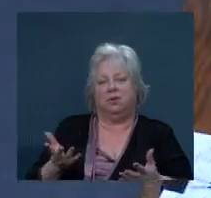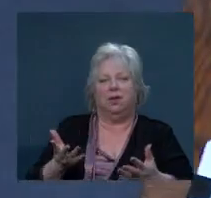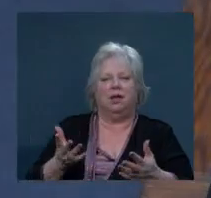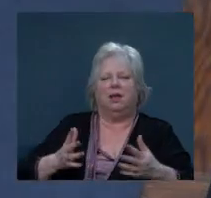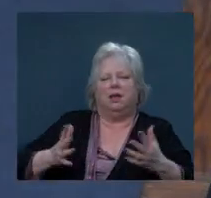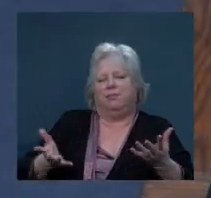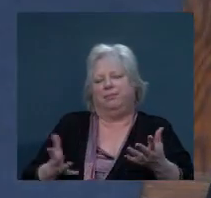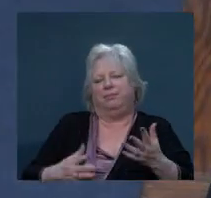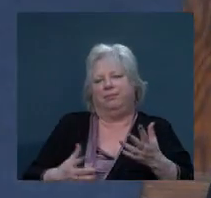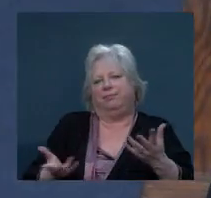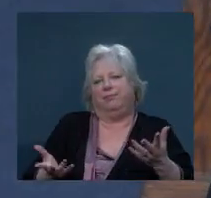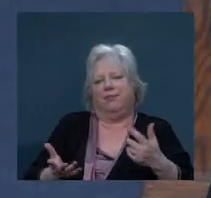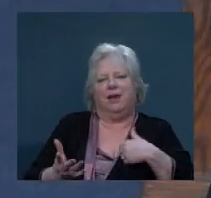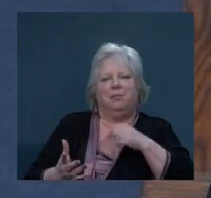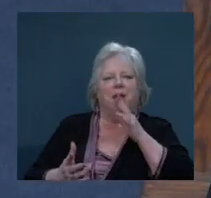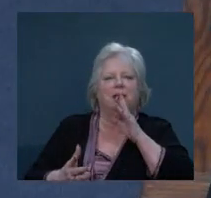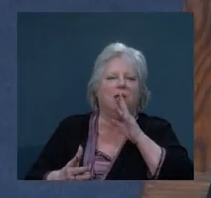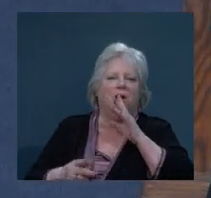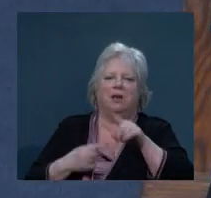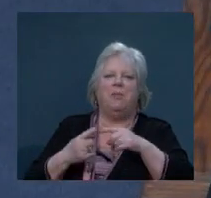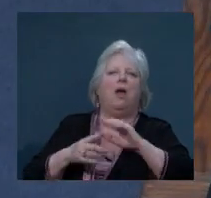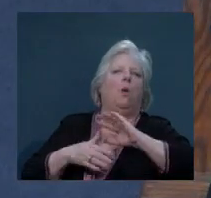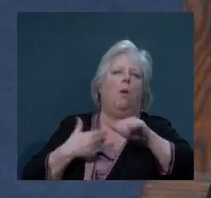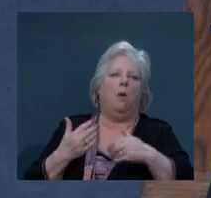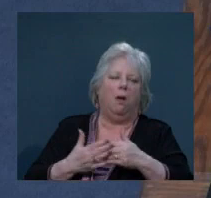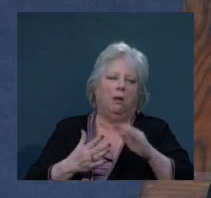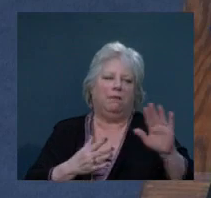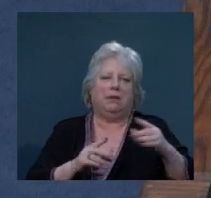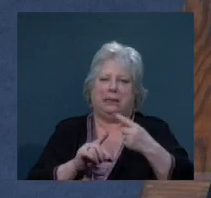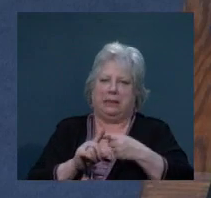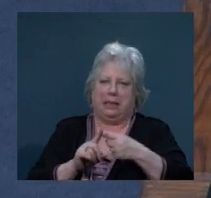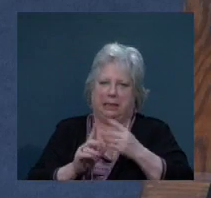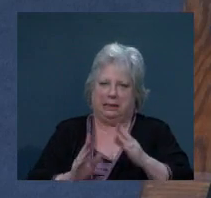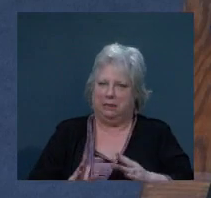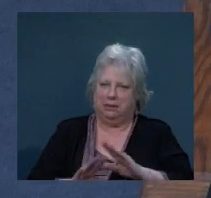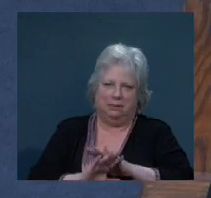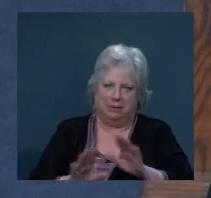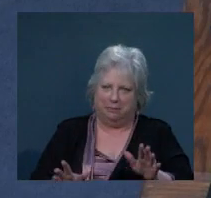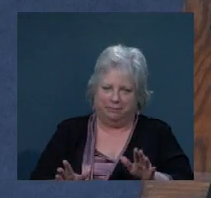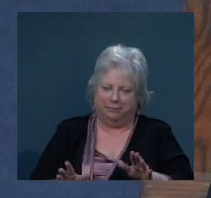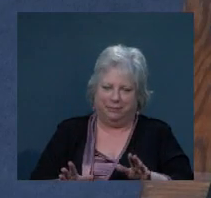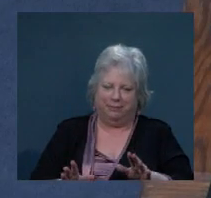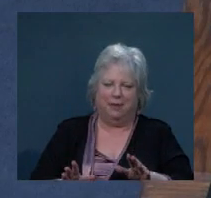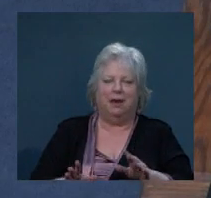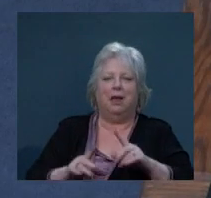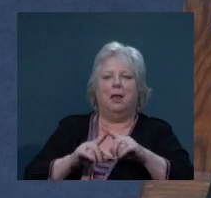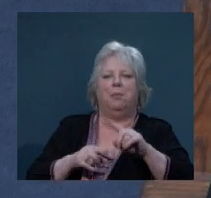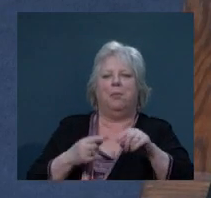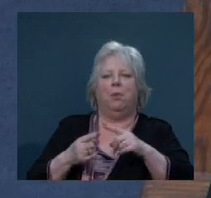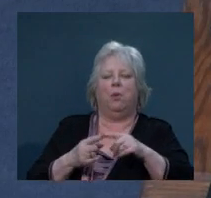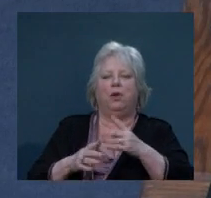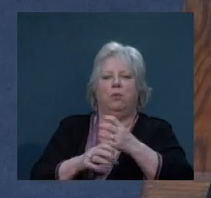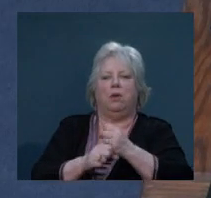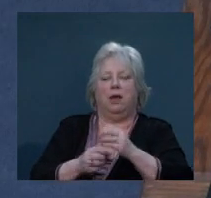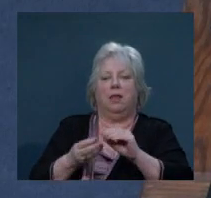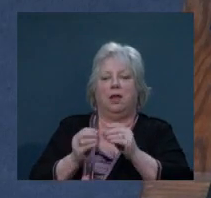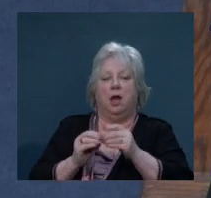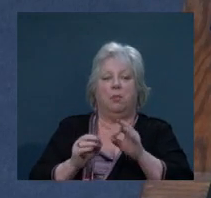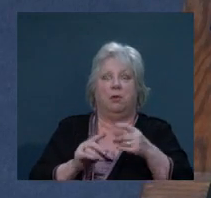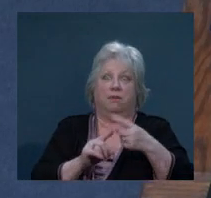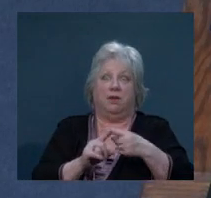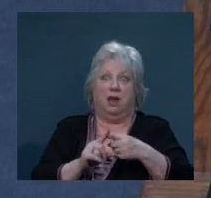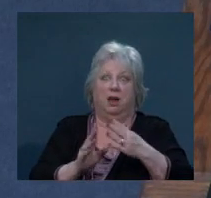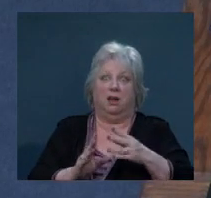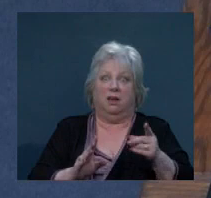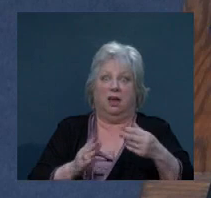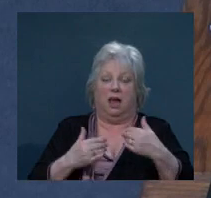I'm not talking about all of his tenants. I'm not talking about that. But when you take the number of tenants that he